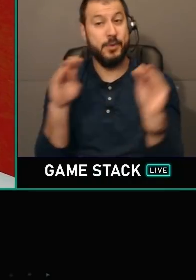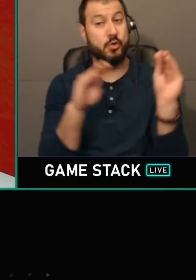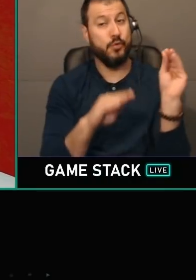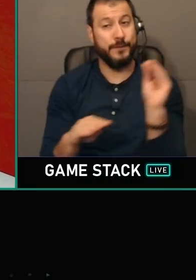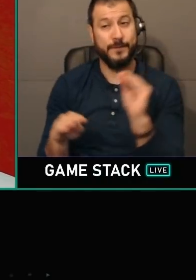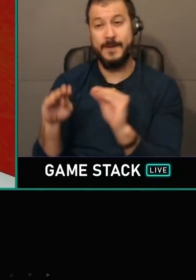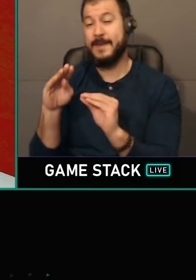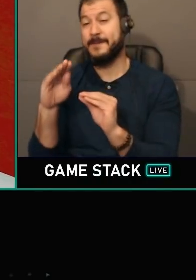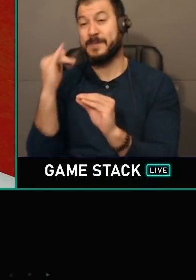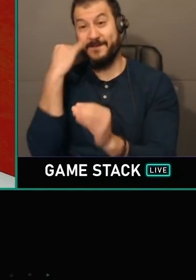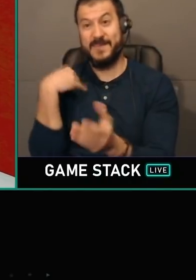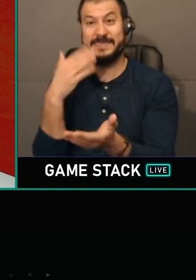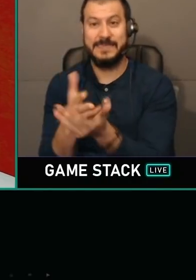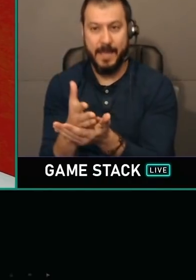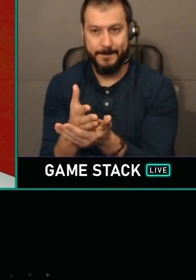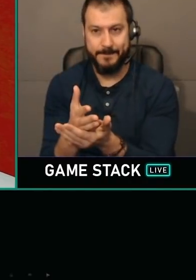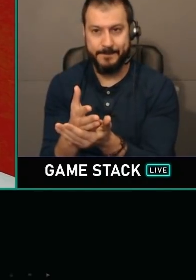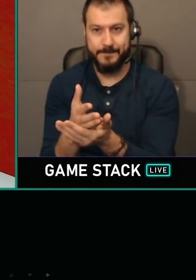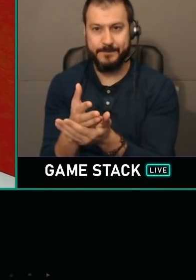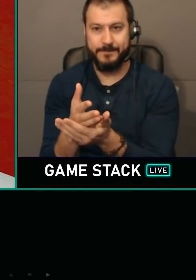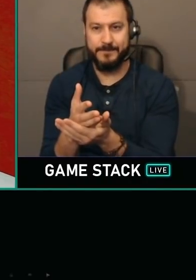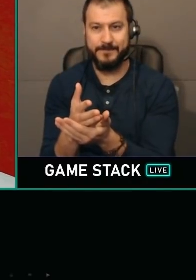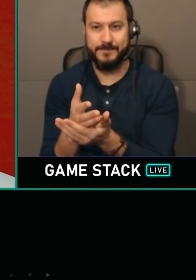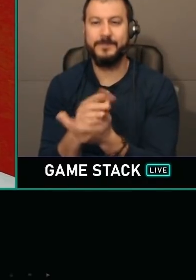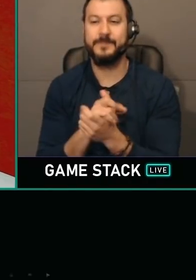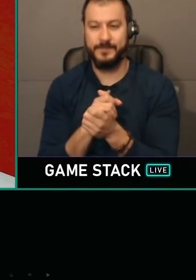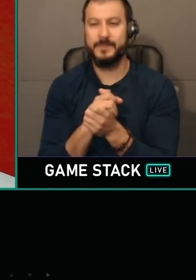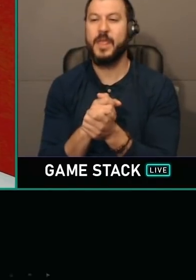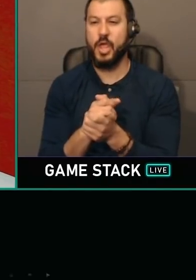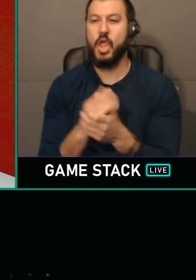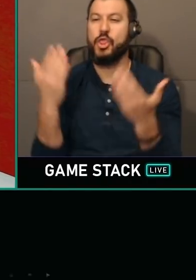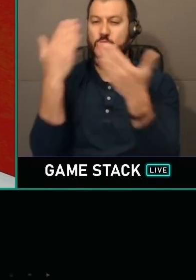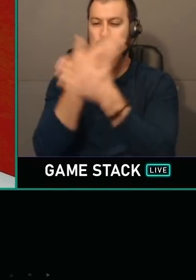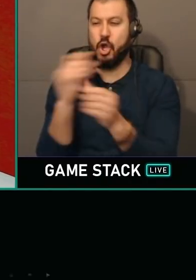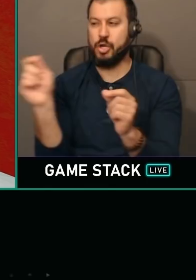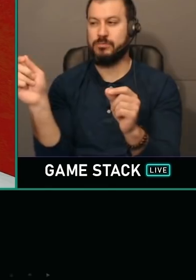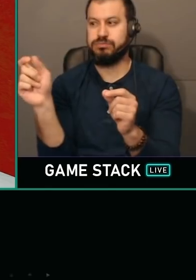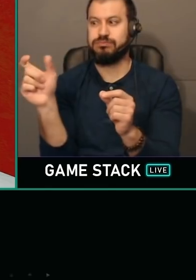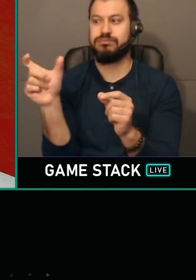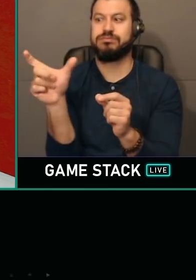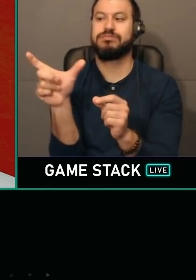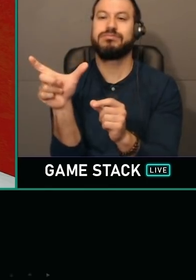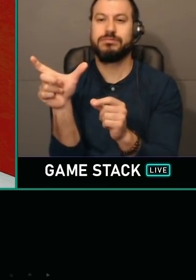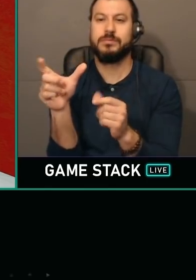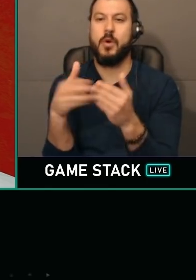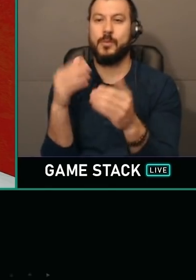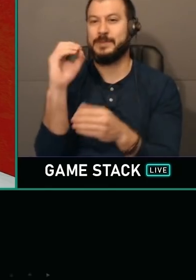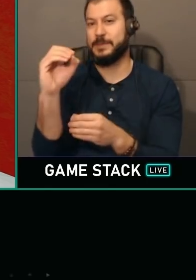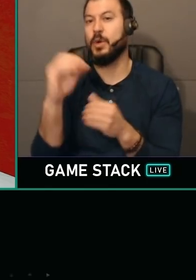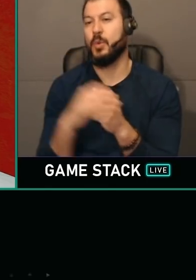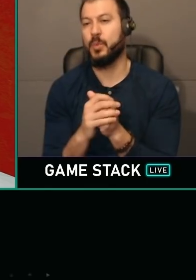if I stop, the darker region soon shrinks to almost zero.